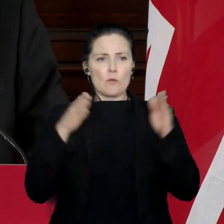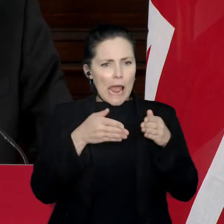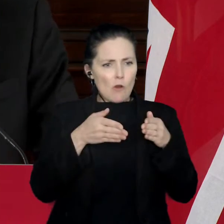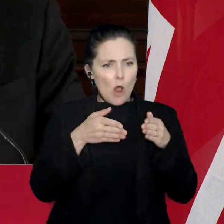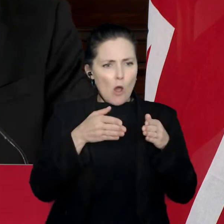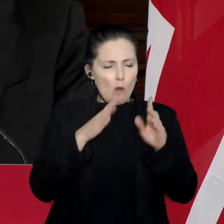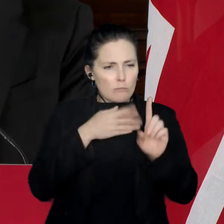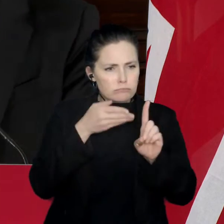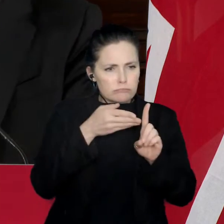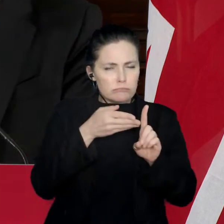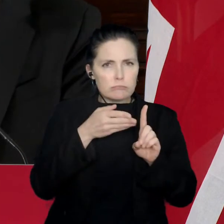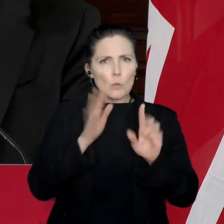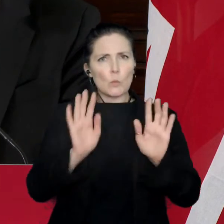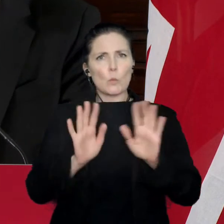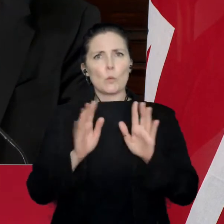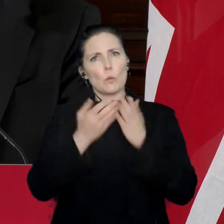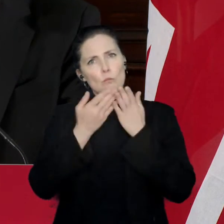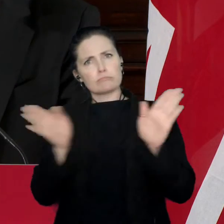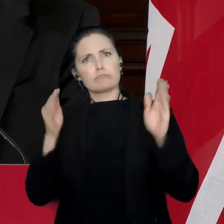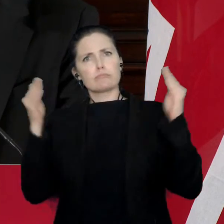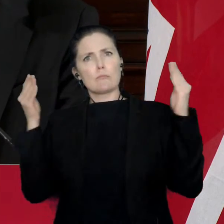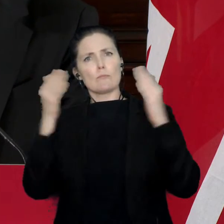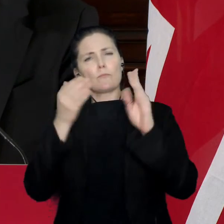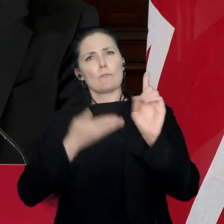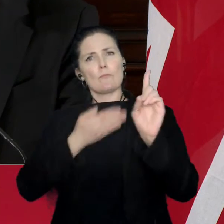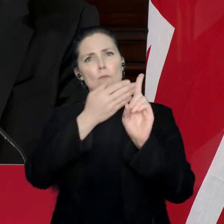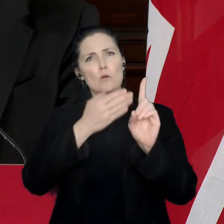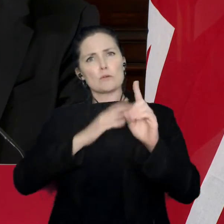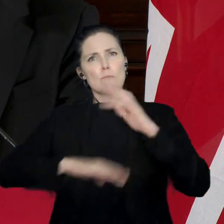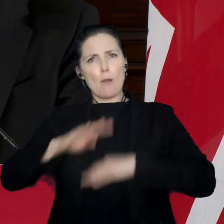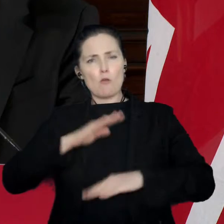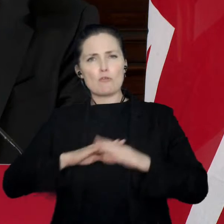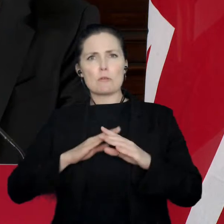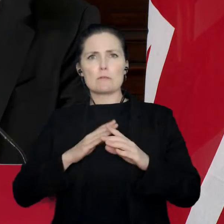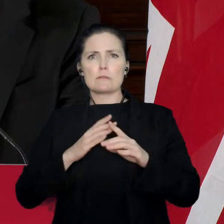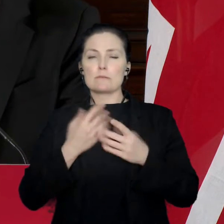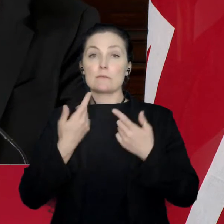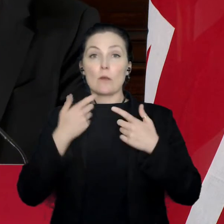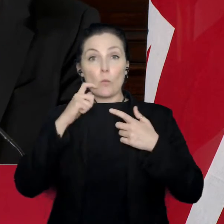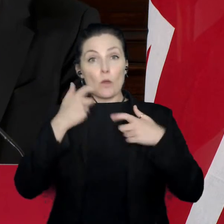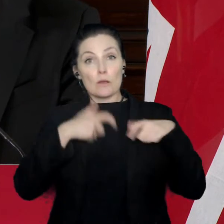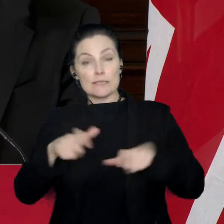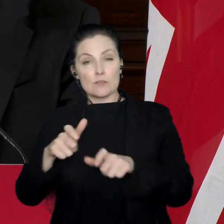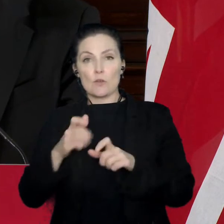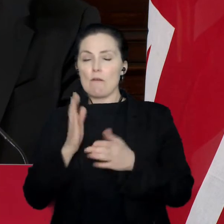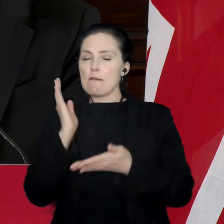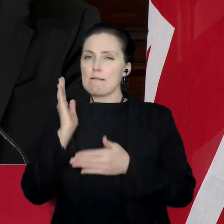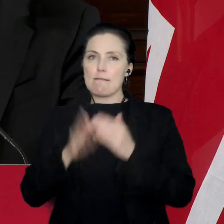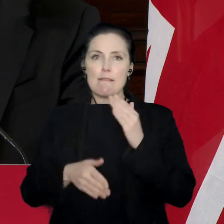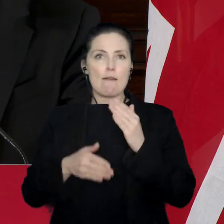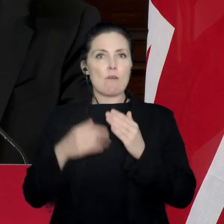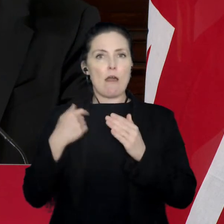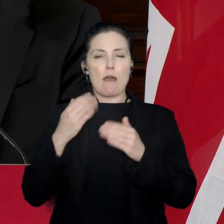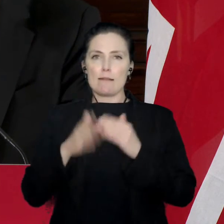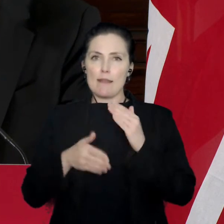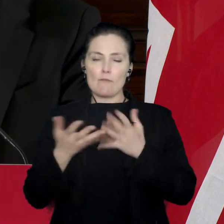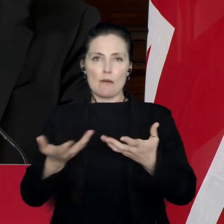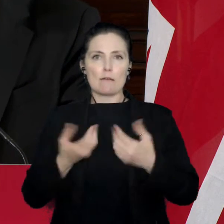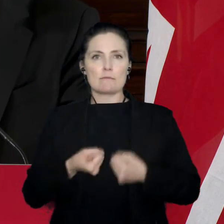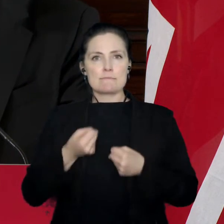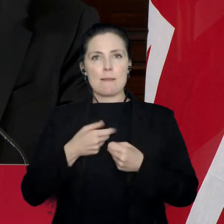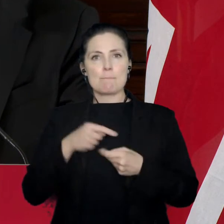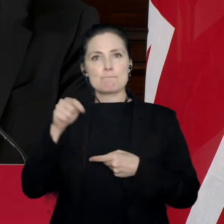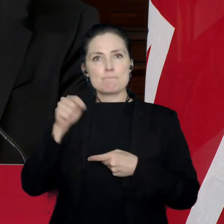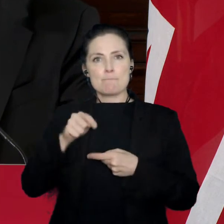its morals. And it will never again be brought to its knees by racism or bigotry. If you don't like